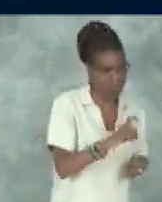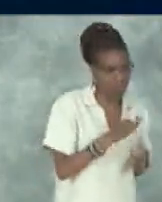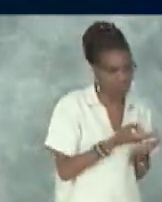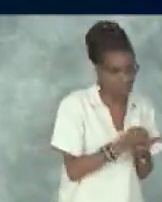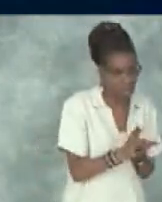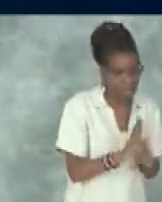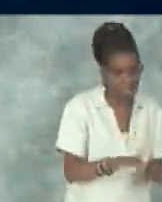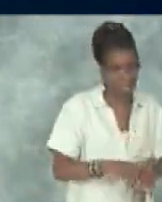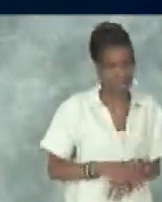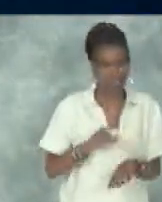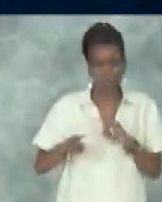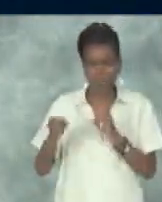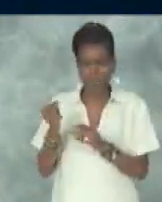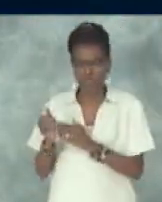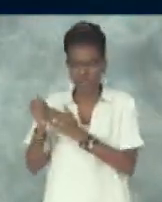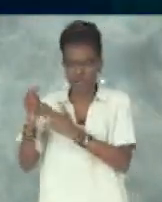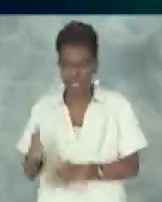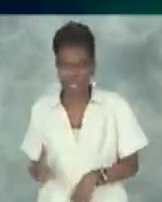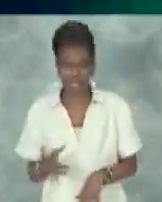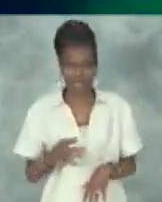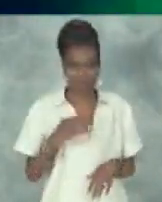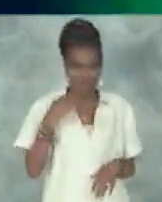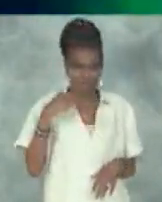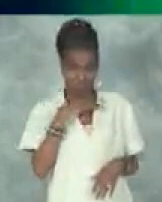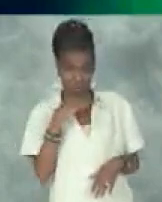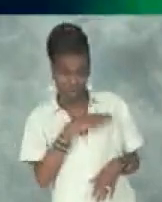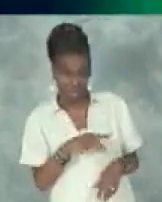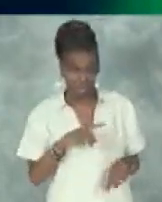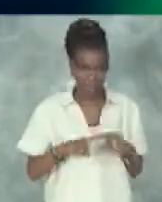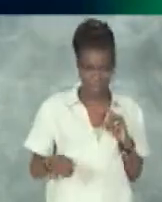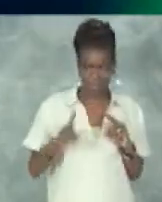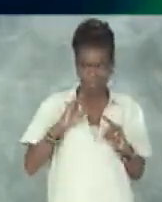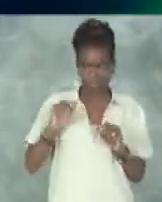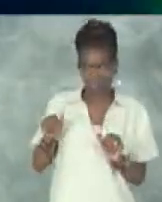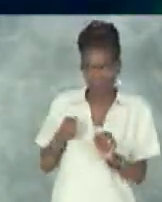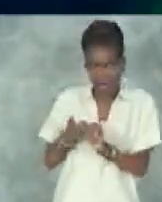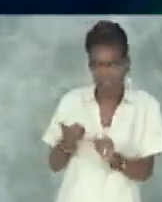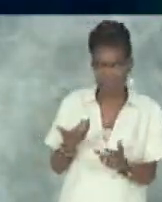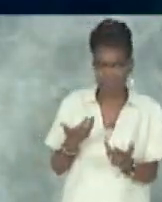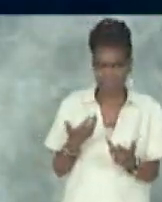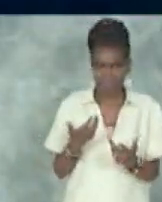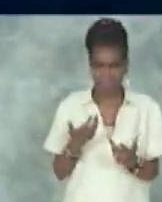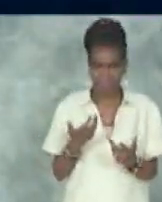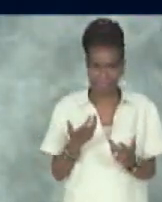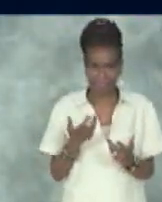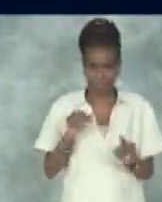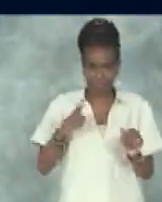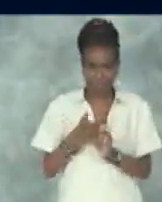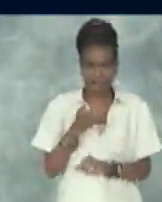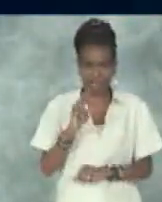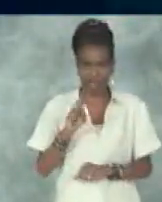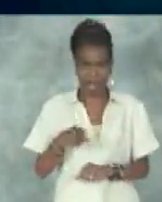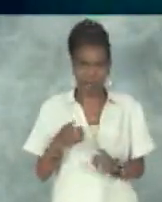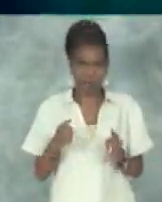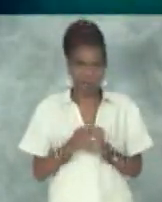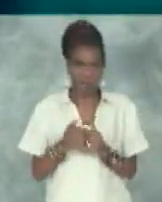not that you don't tell the truth. You tell the truth, but you follow it up by, but we have the greatest doctors in the